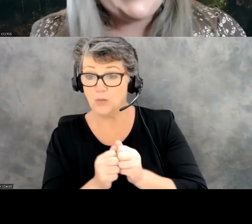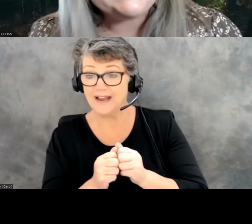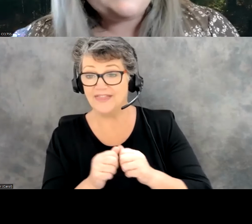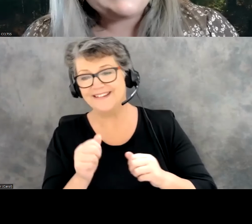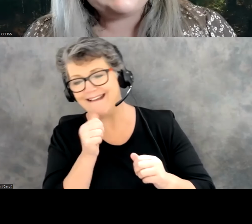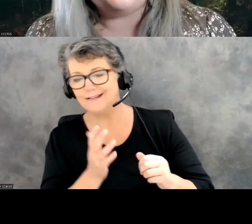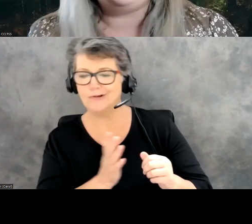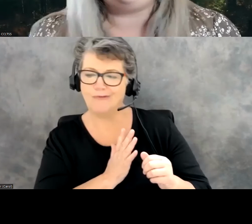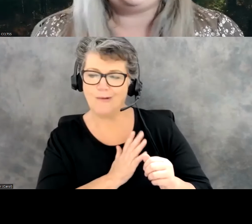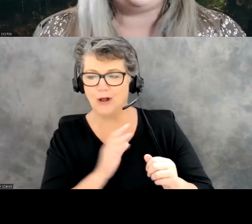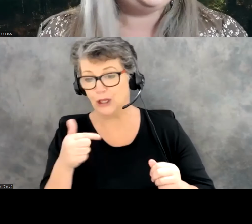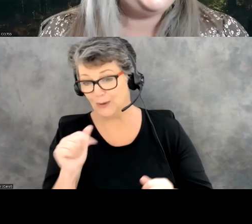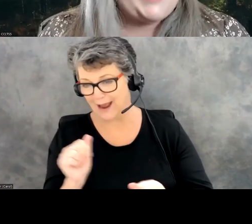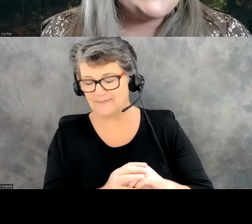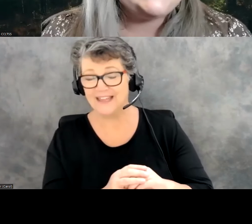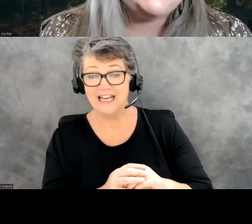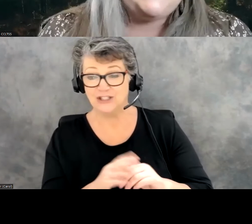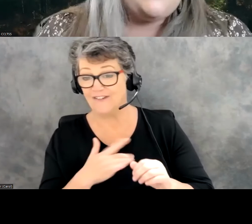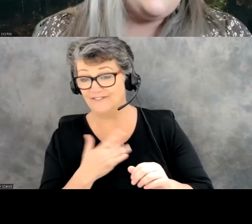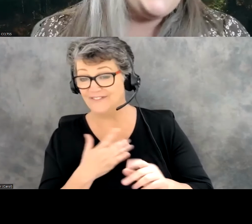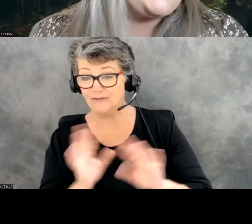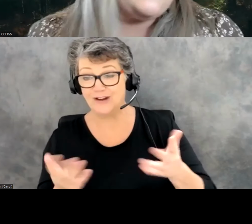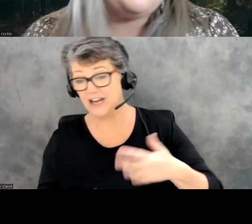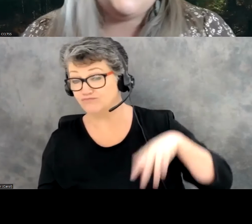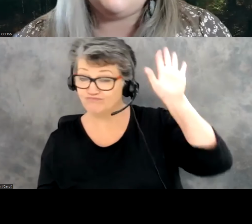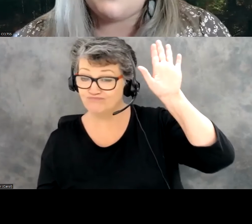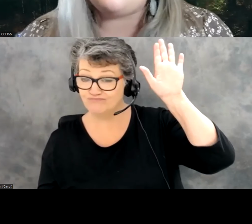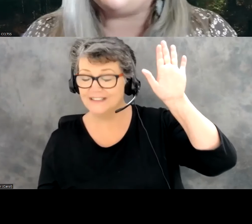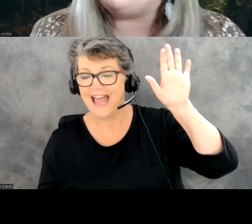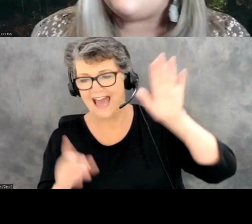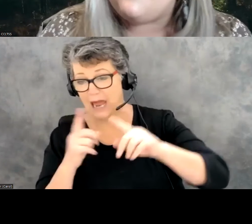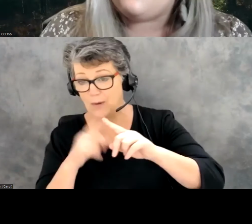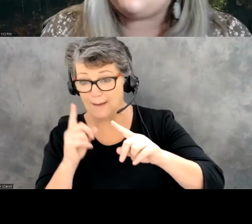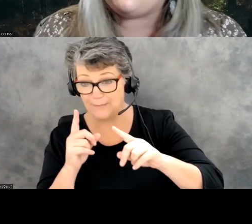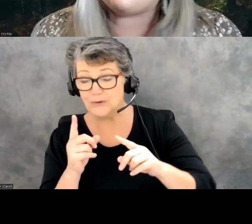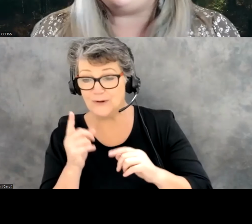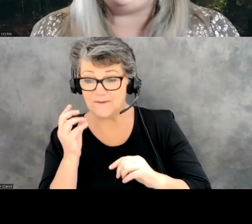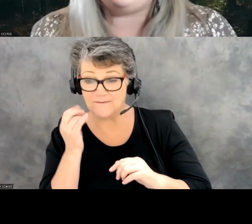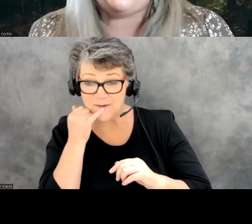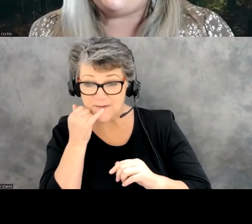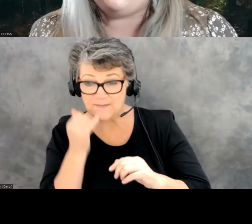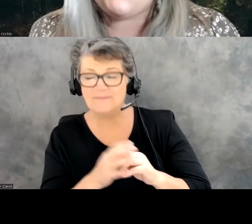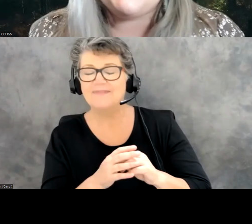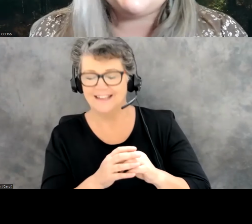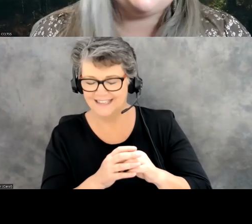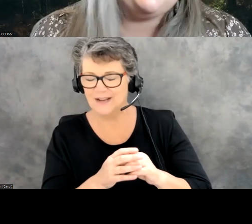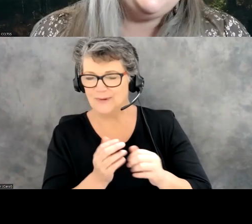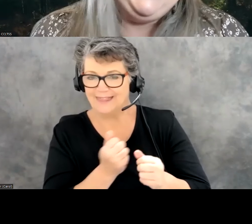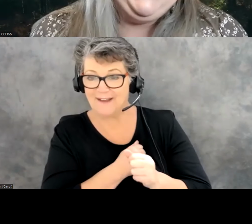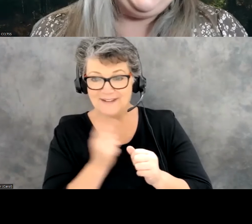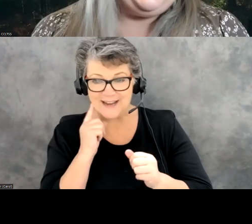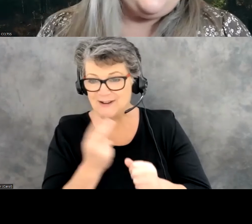formal Q&A segment. So feel free to raise your hand and I can unmute your line. We'd love to hear from you directly, love to hear your